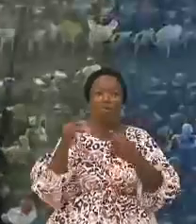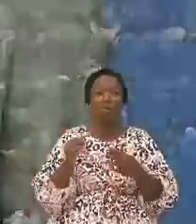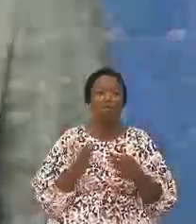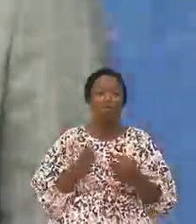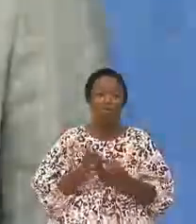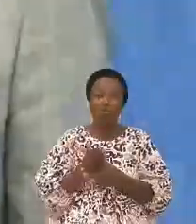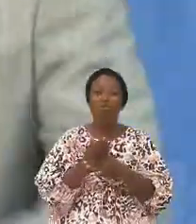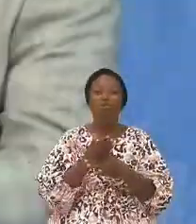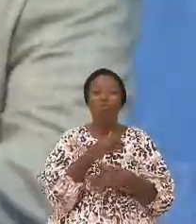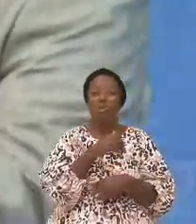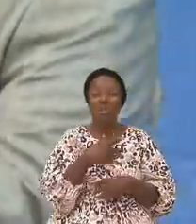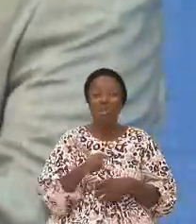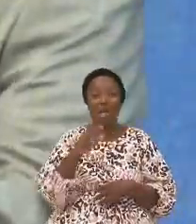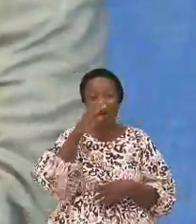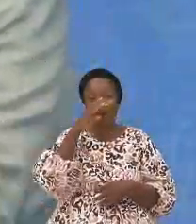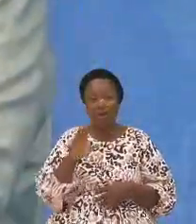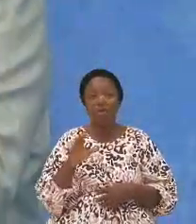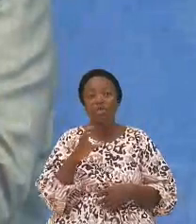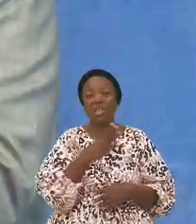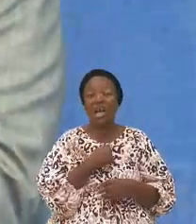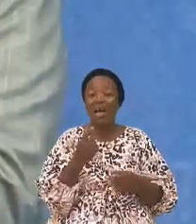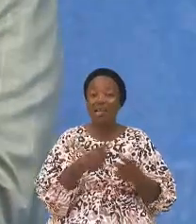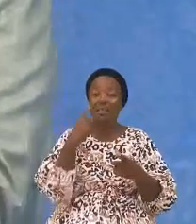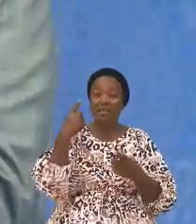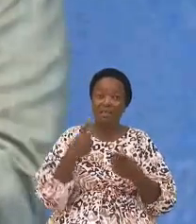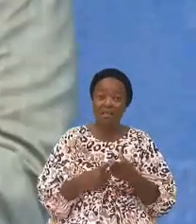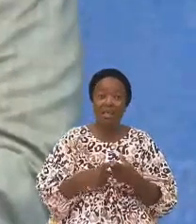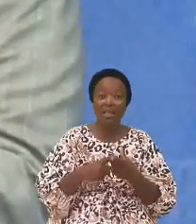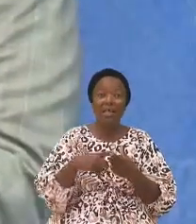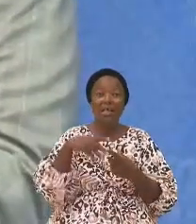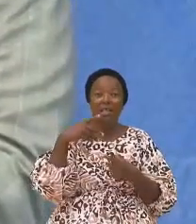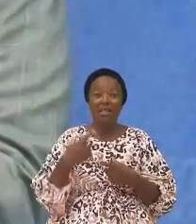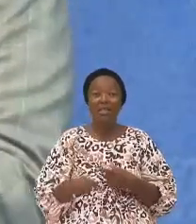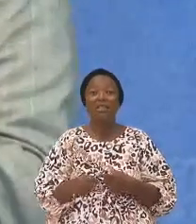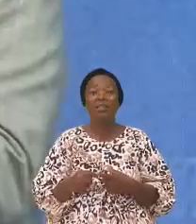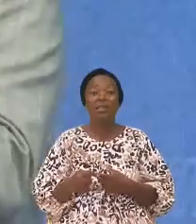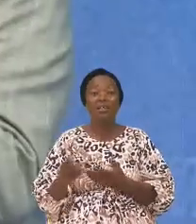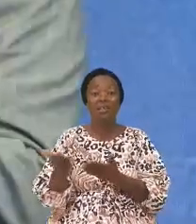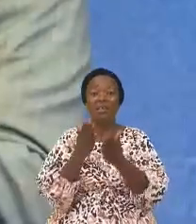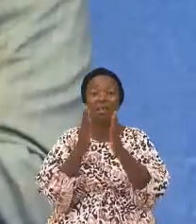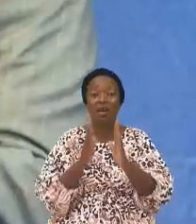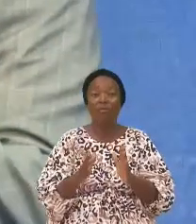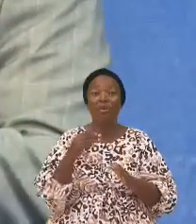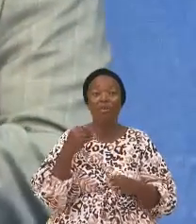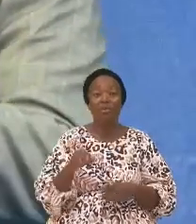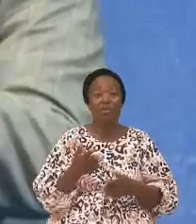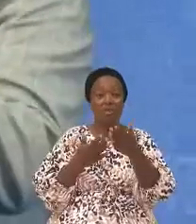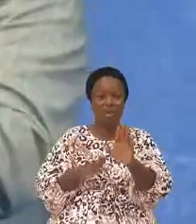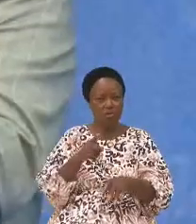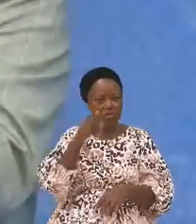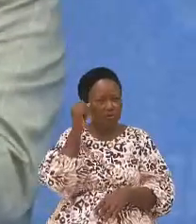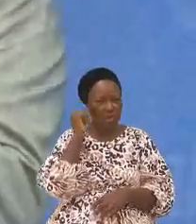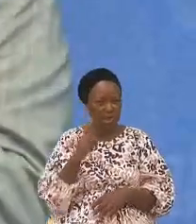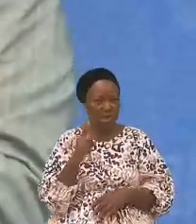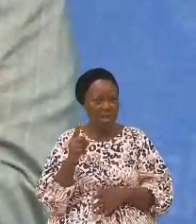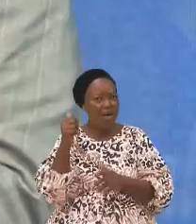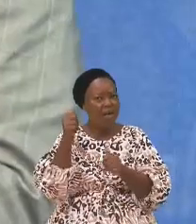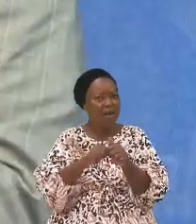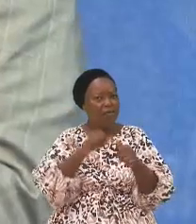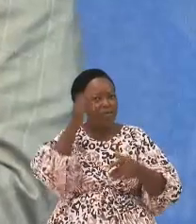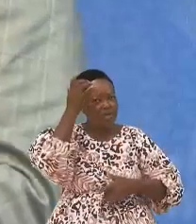or girl, we've been going through the curse, and then the agents